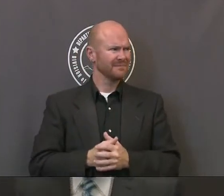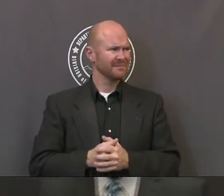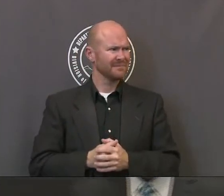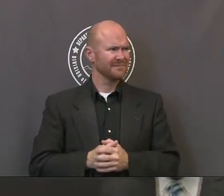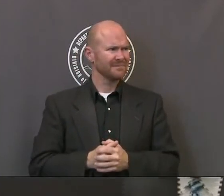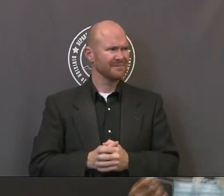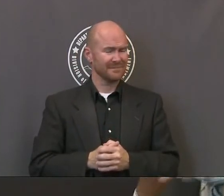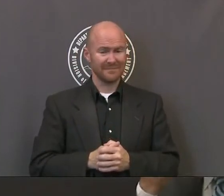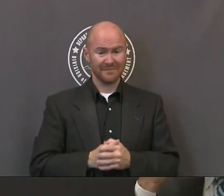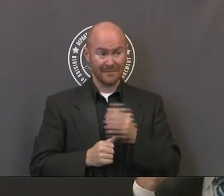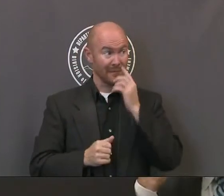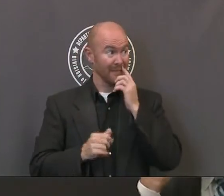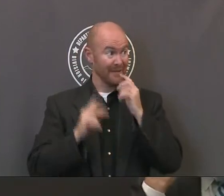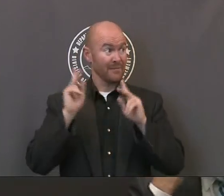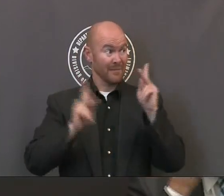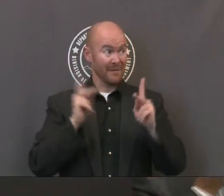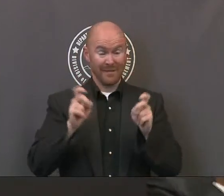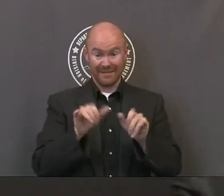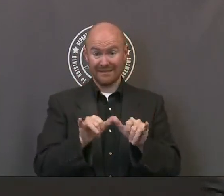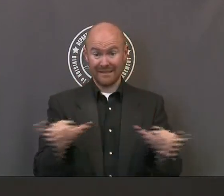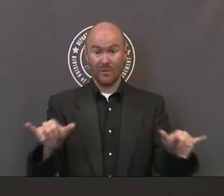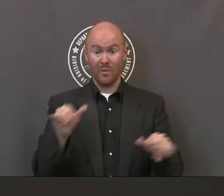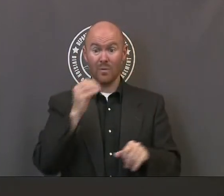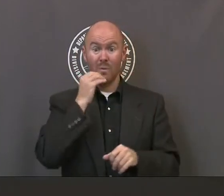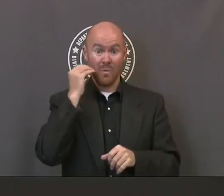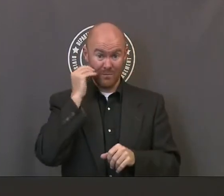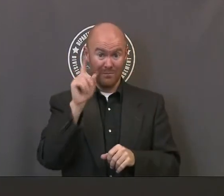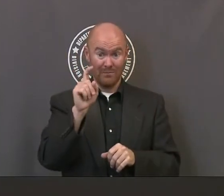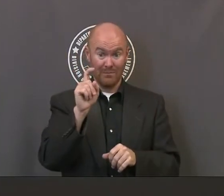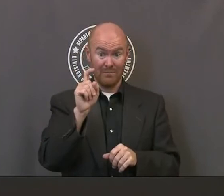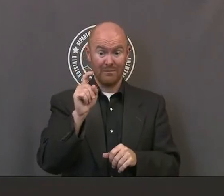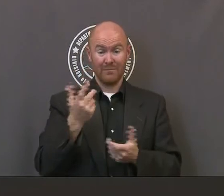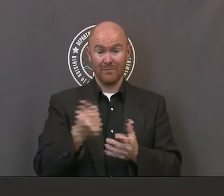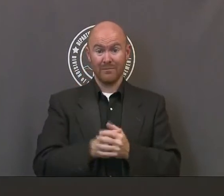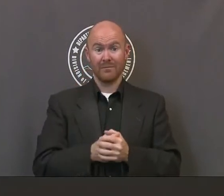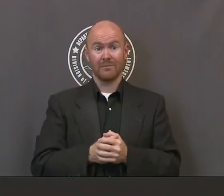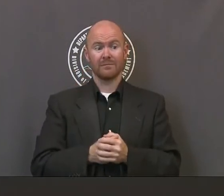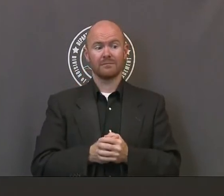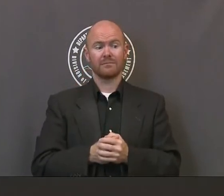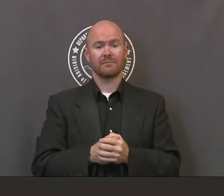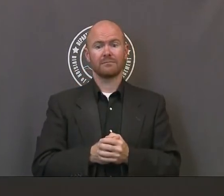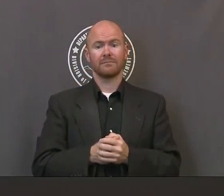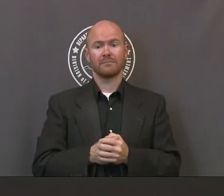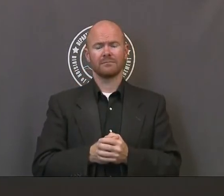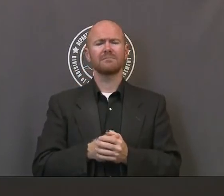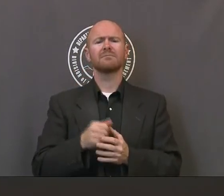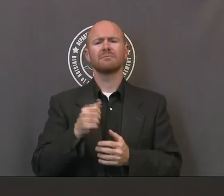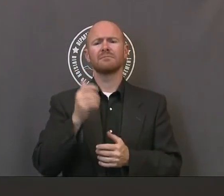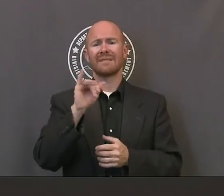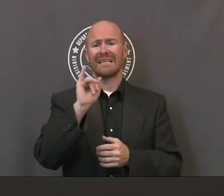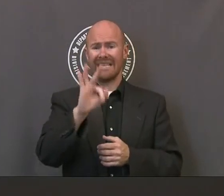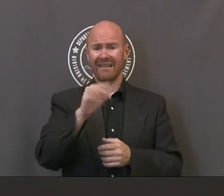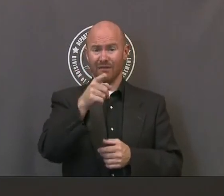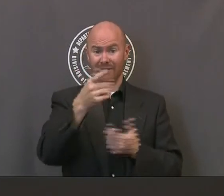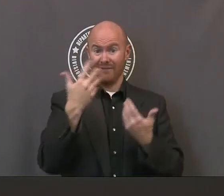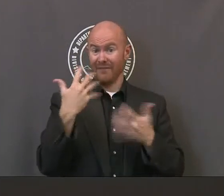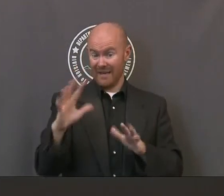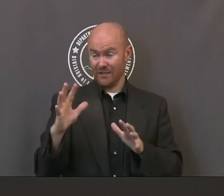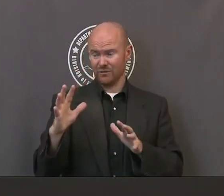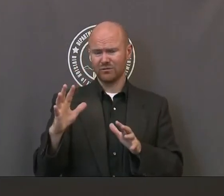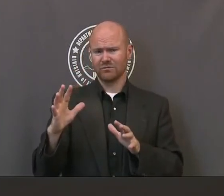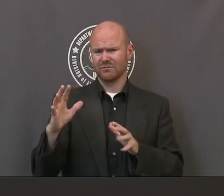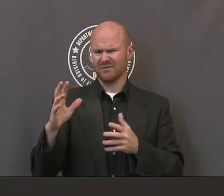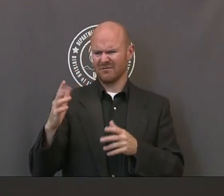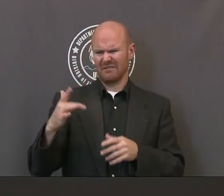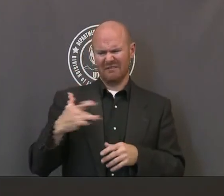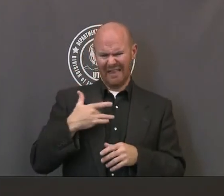Is that something, are they supposed to stay home? Is that something that they're being told? Absolutely. So if you have been a close contact or you